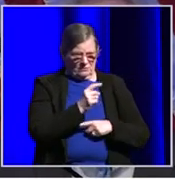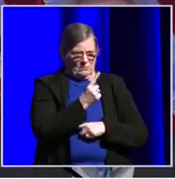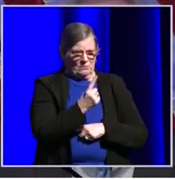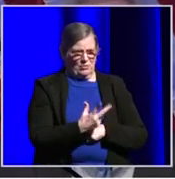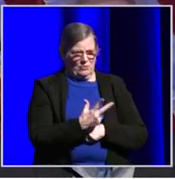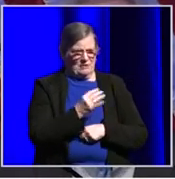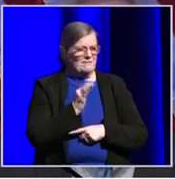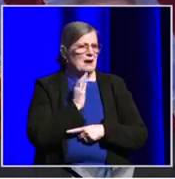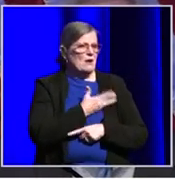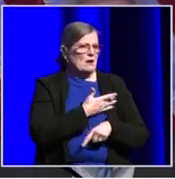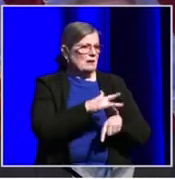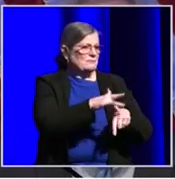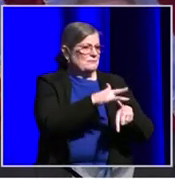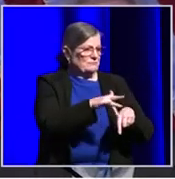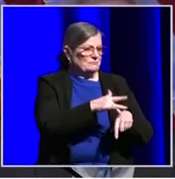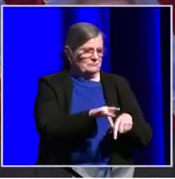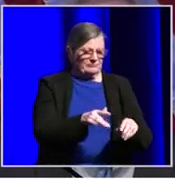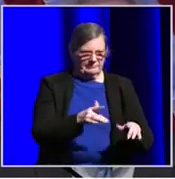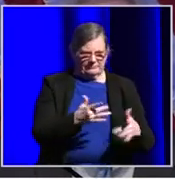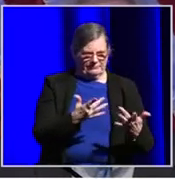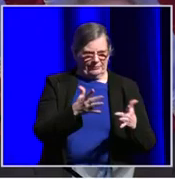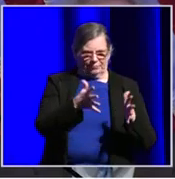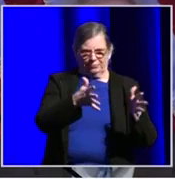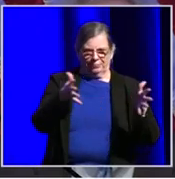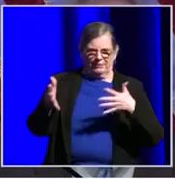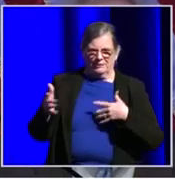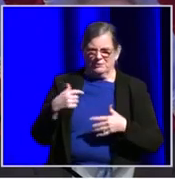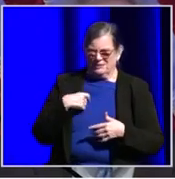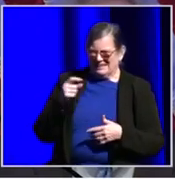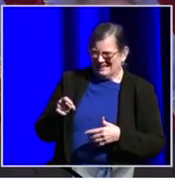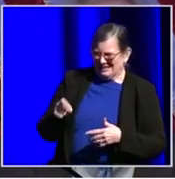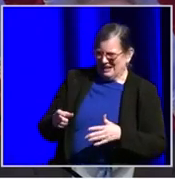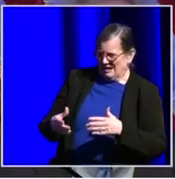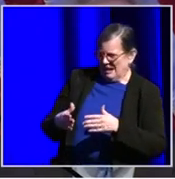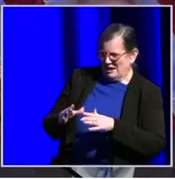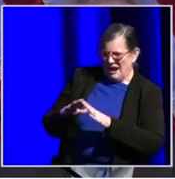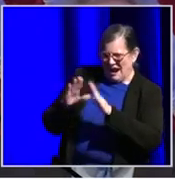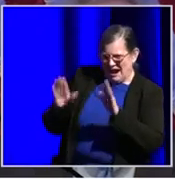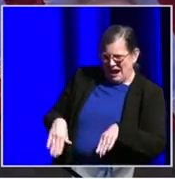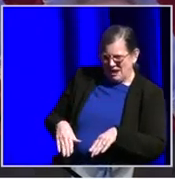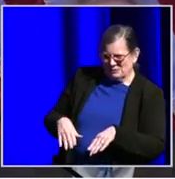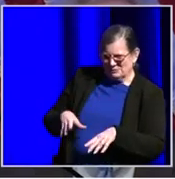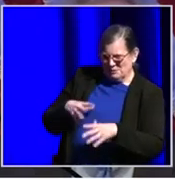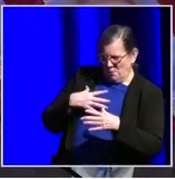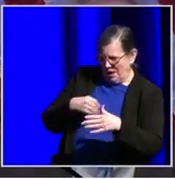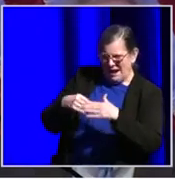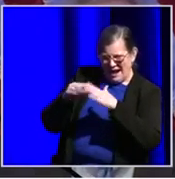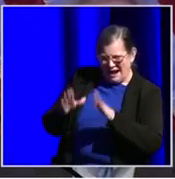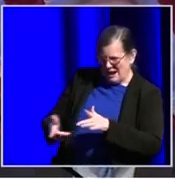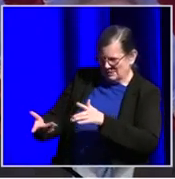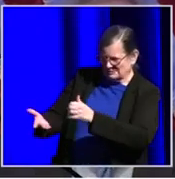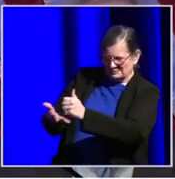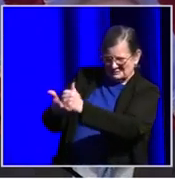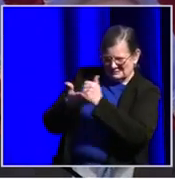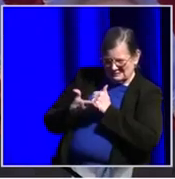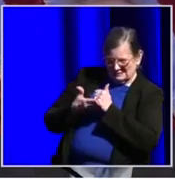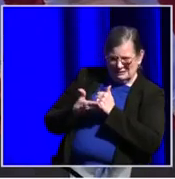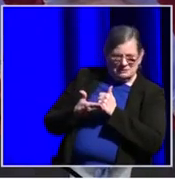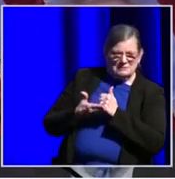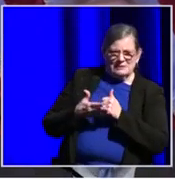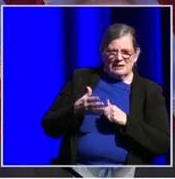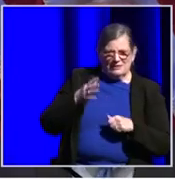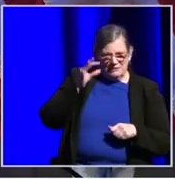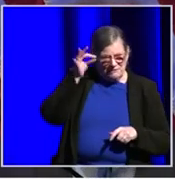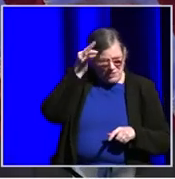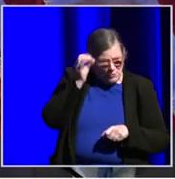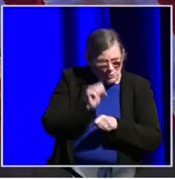need decisive action by the White House to either get most federal workers back to the office most of the